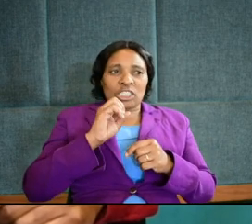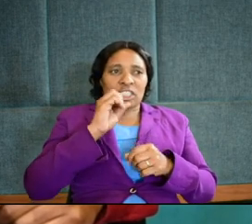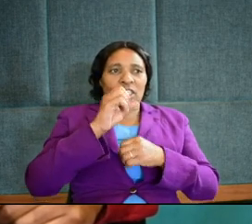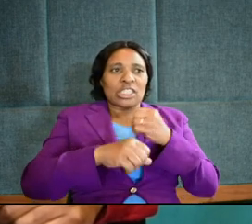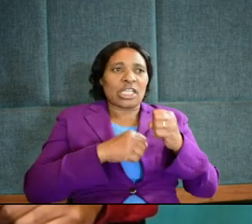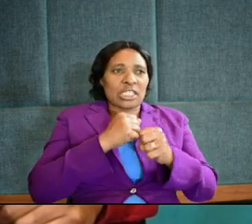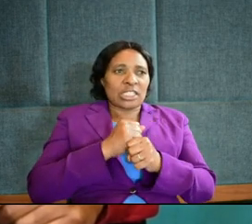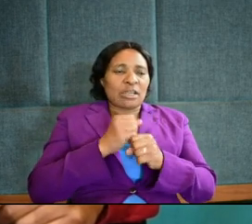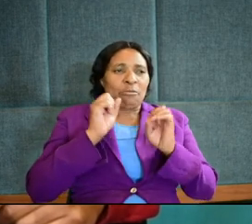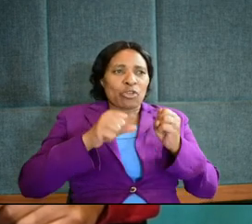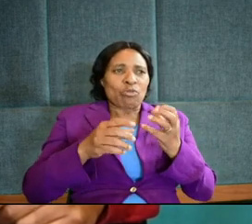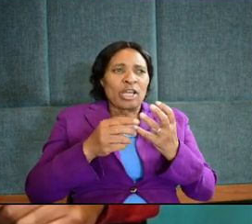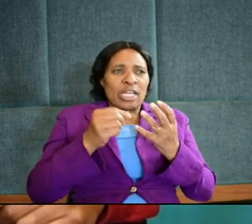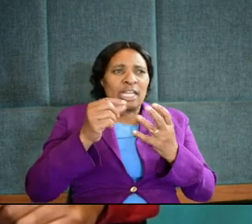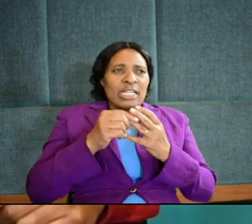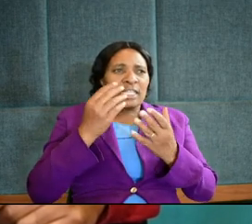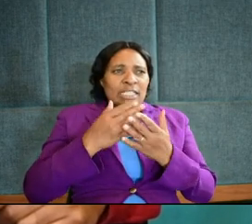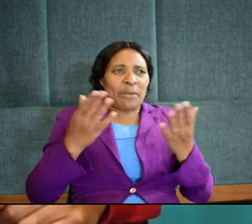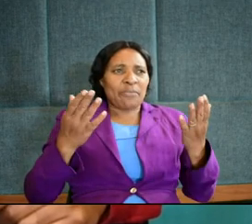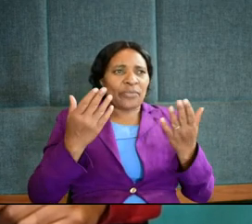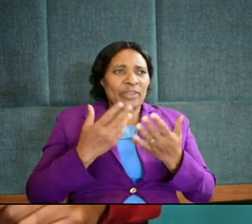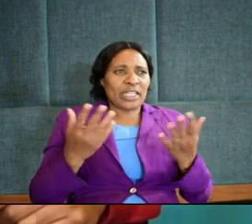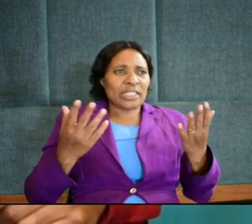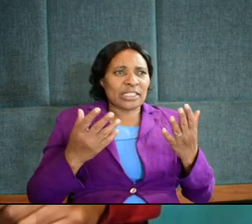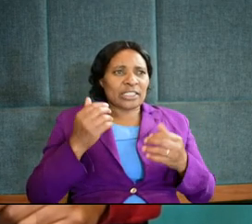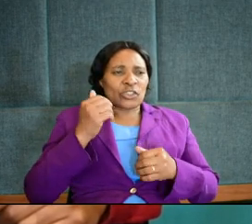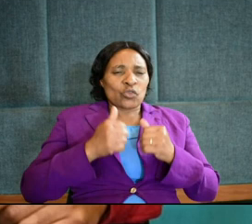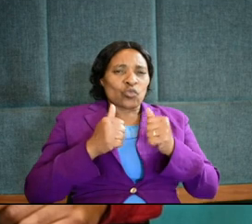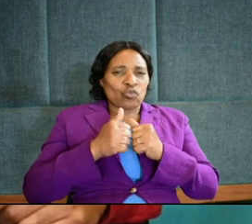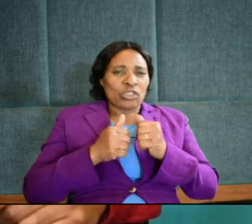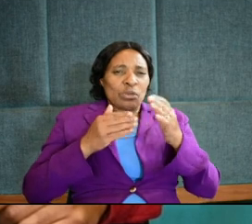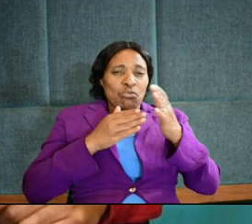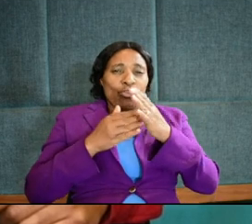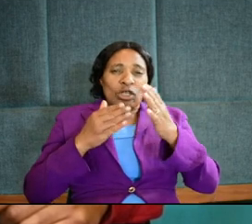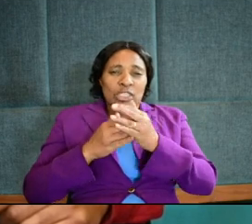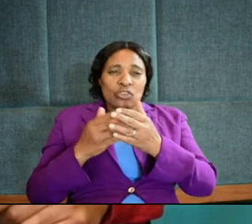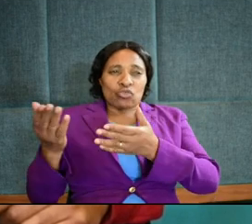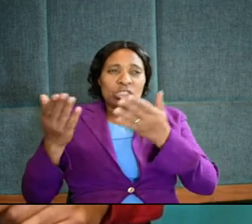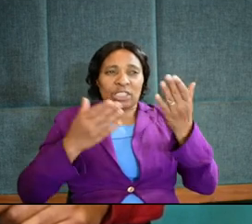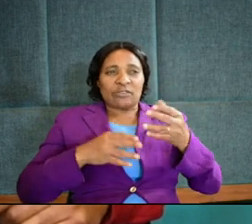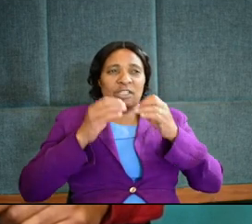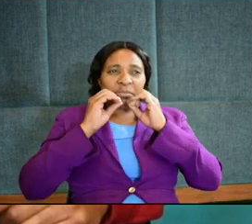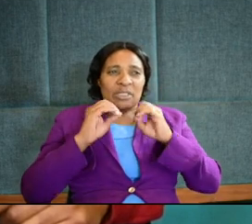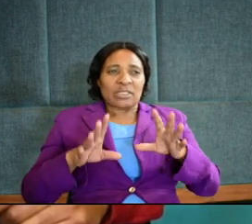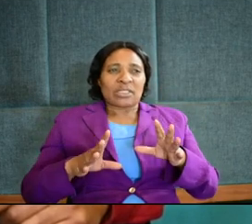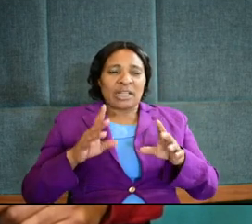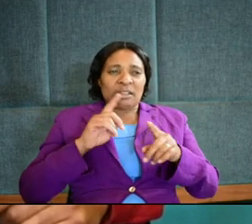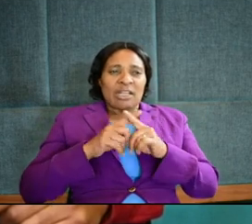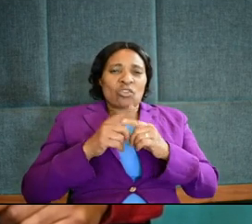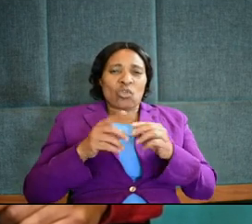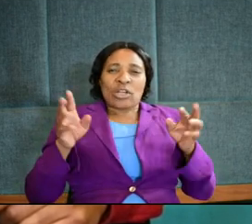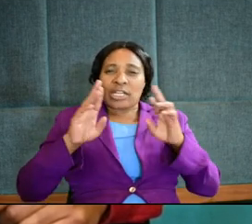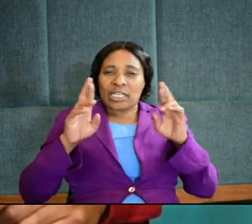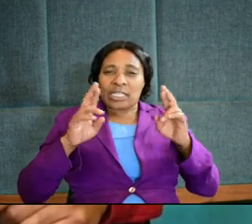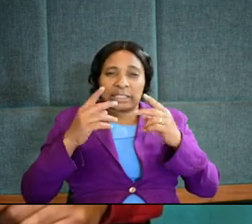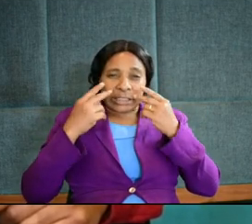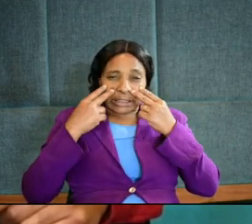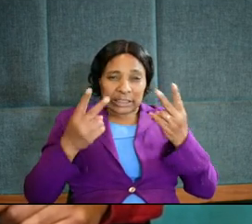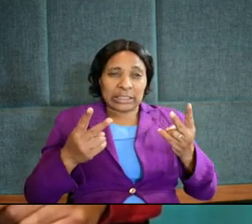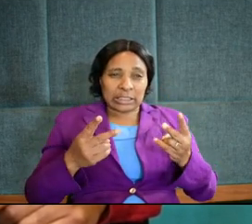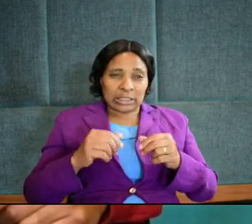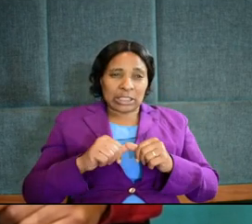Can you identify some things that delayed them from receiving their blessing? And we've already seen it was their constant